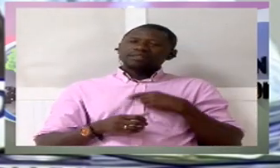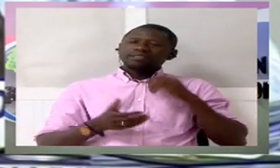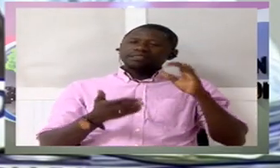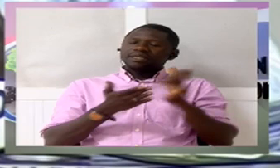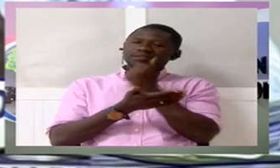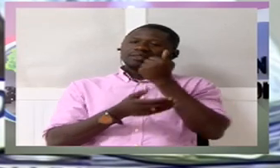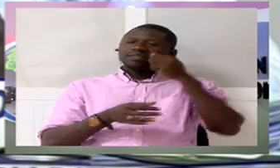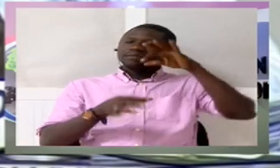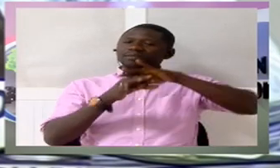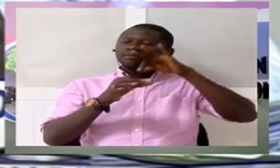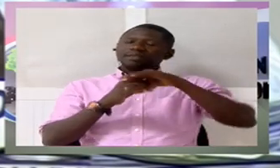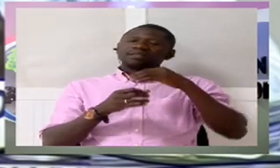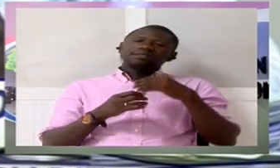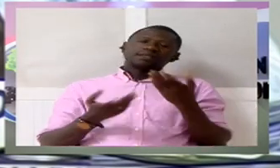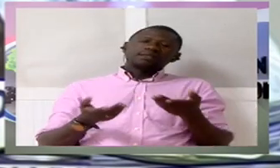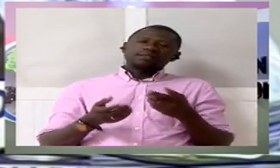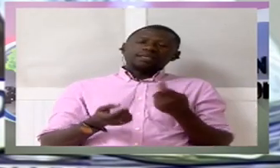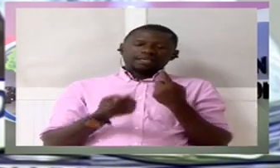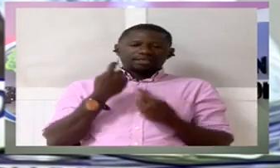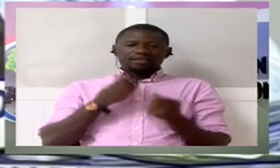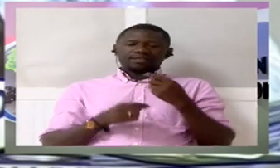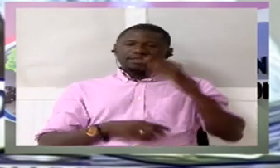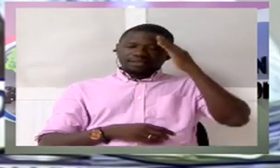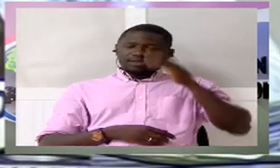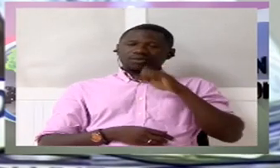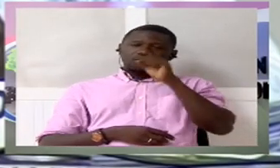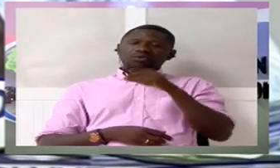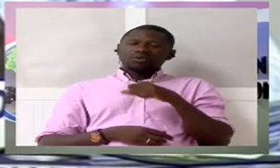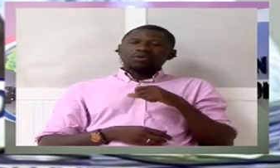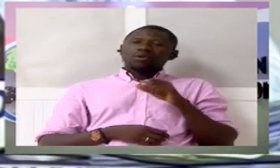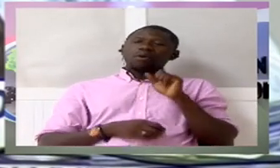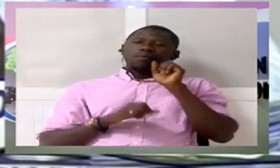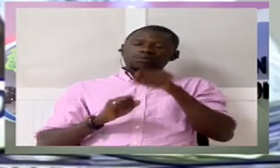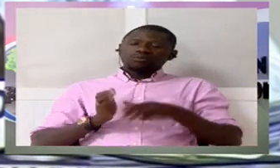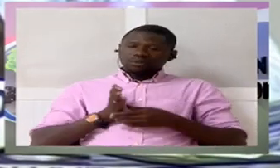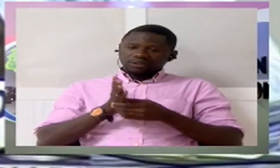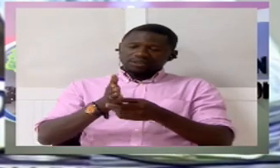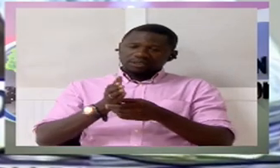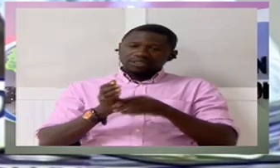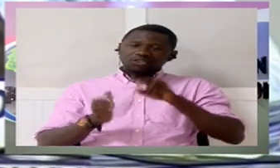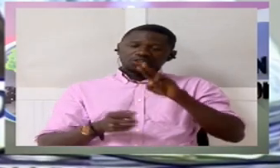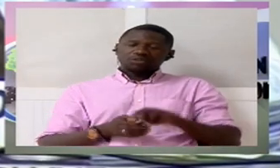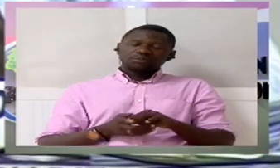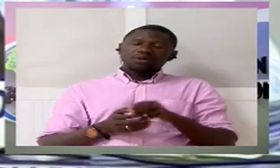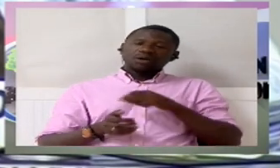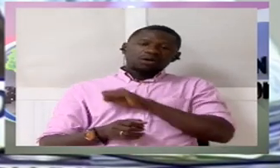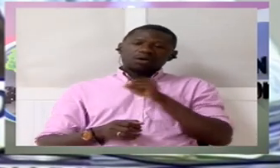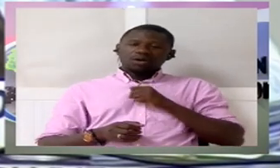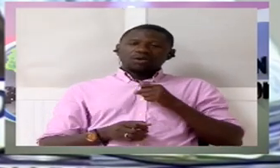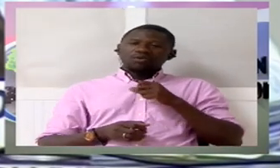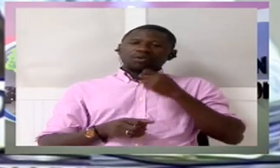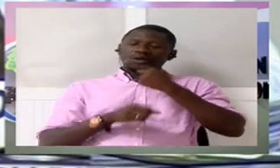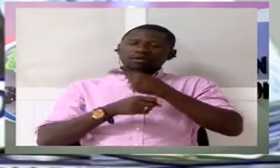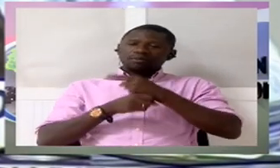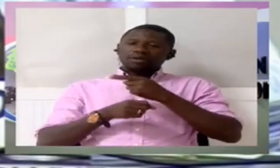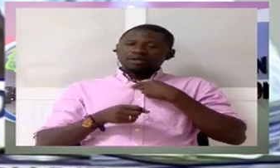presidential elections. Once again, thanks to your able leadership, our nation has proved our